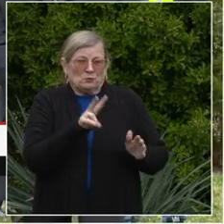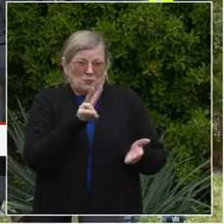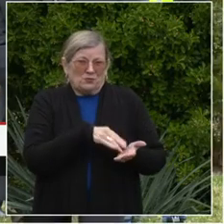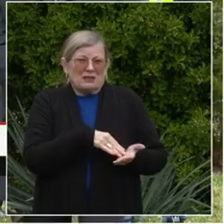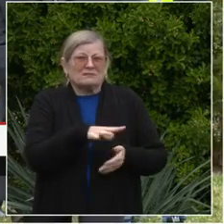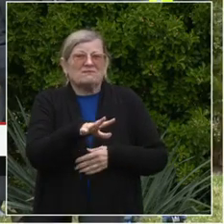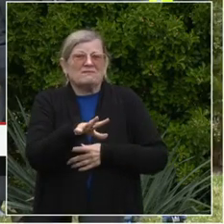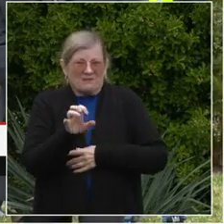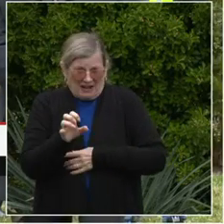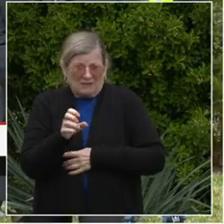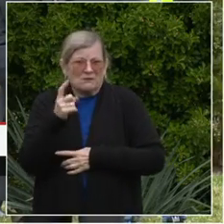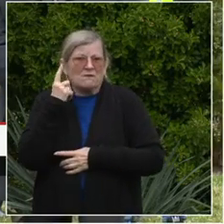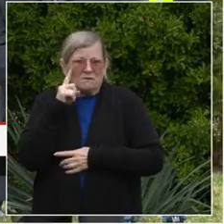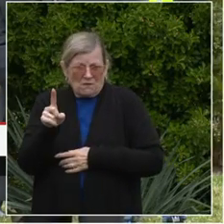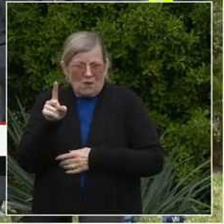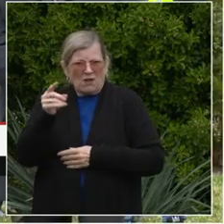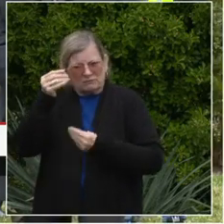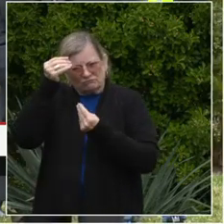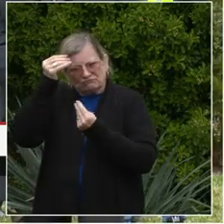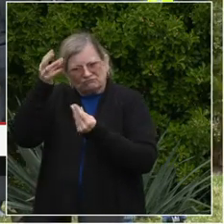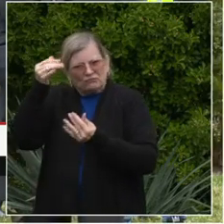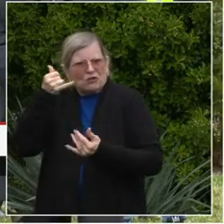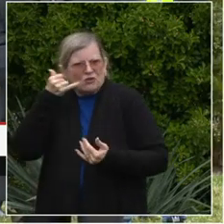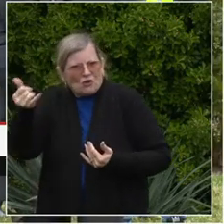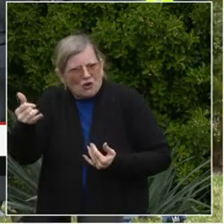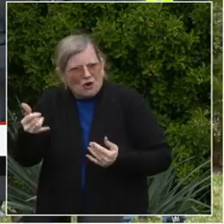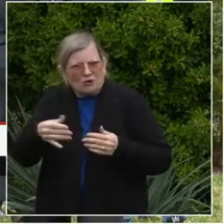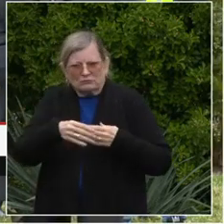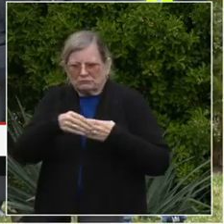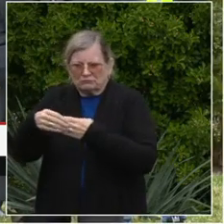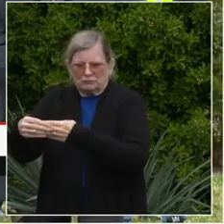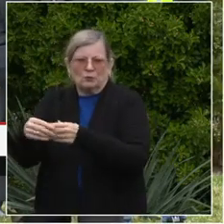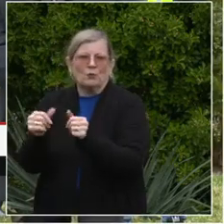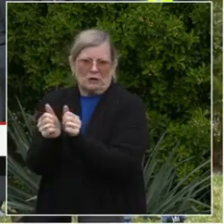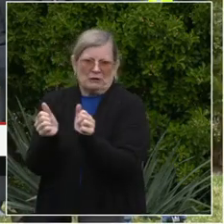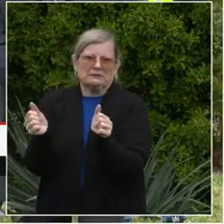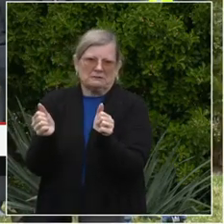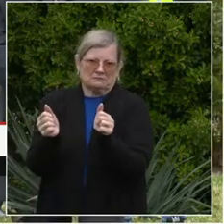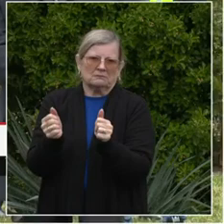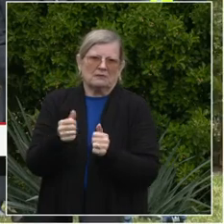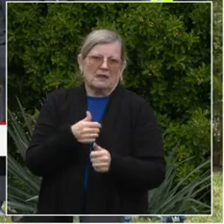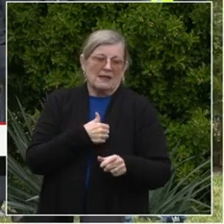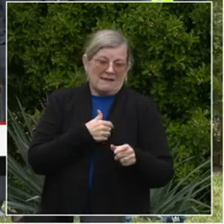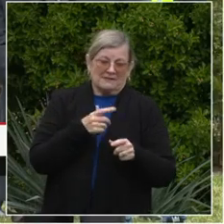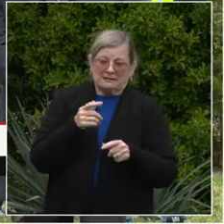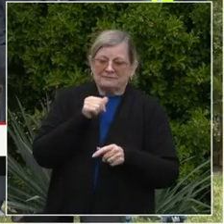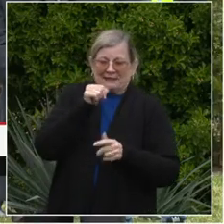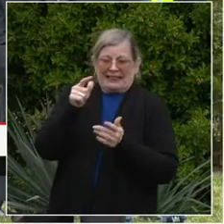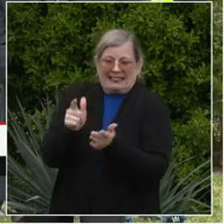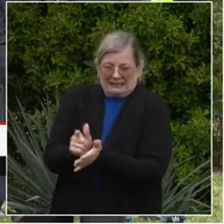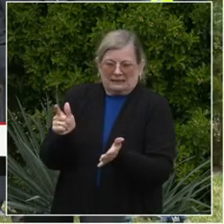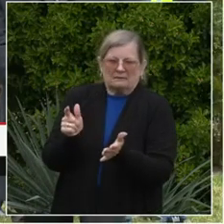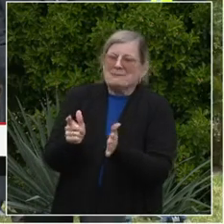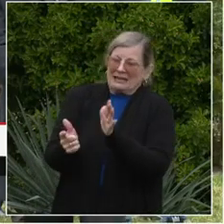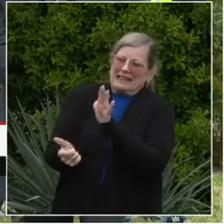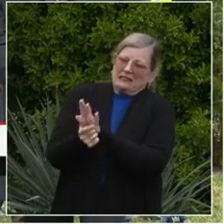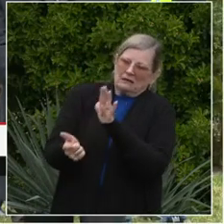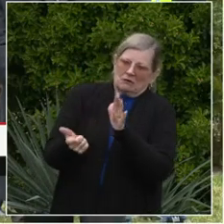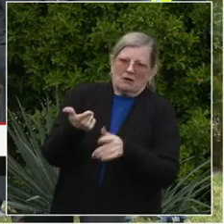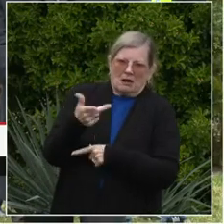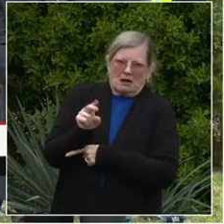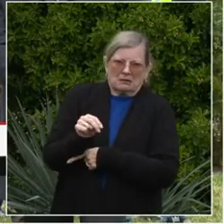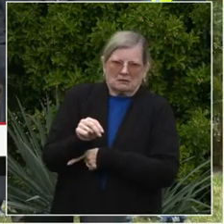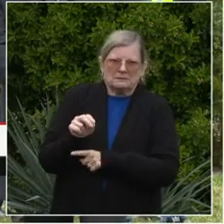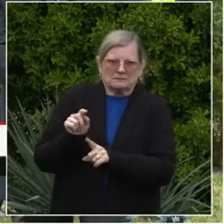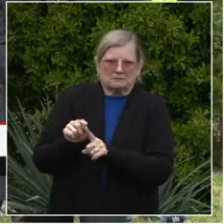leads to the arrest of individuals who have illegal firearms in our community. You follow what I'm saying, Sam? You got me? All right, good.